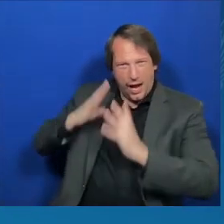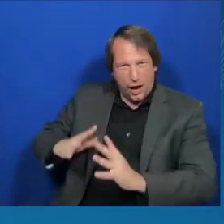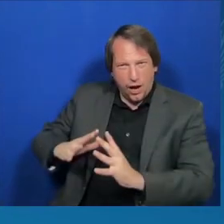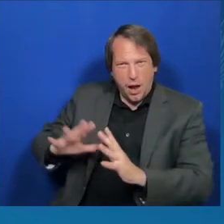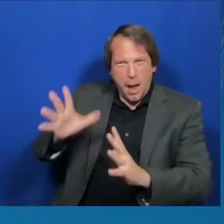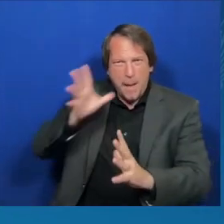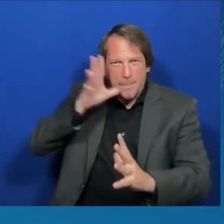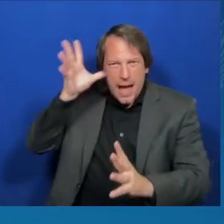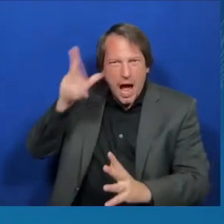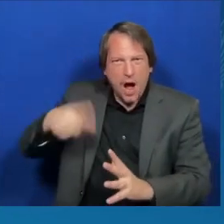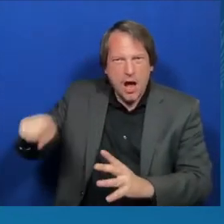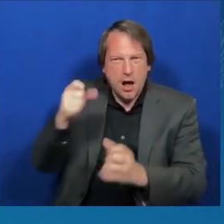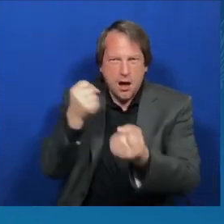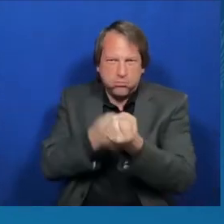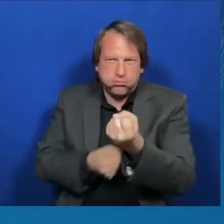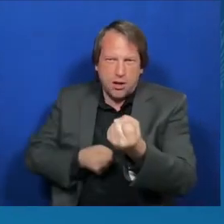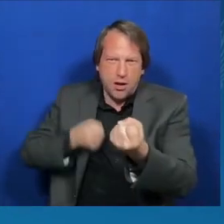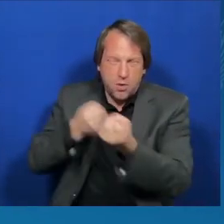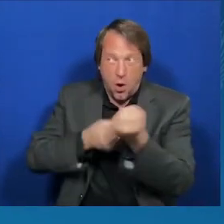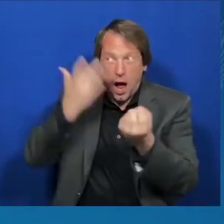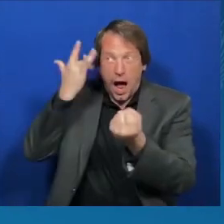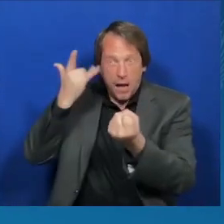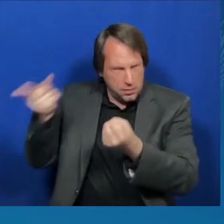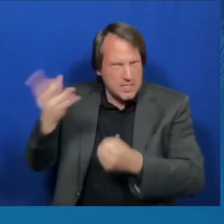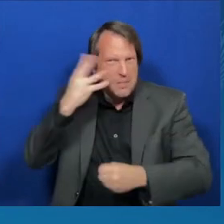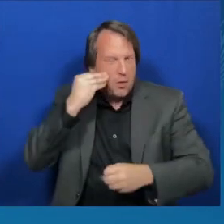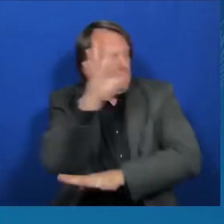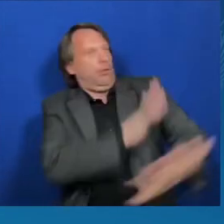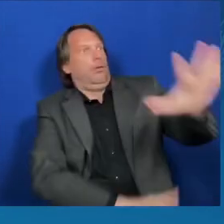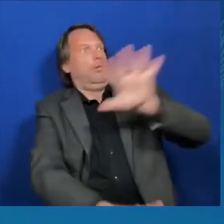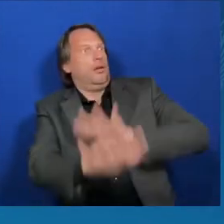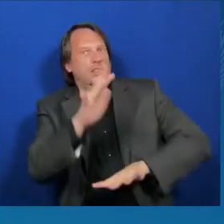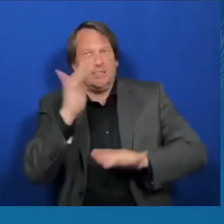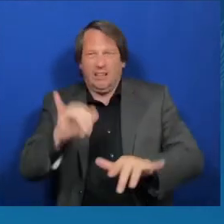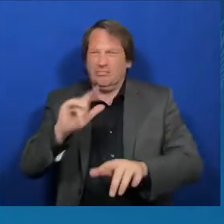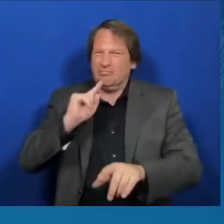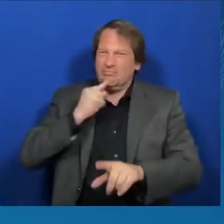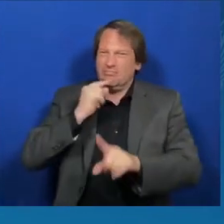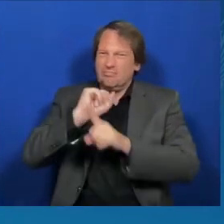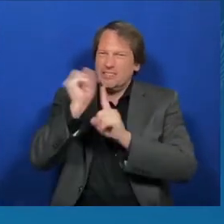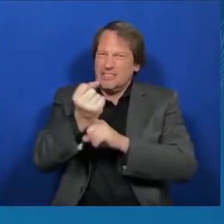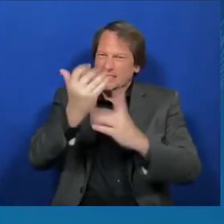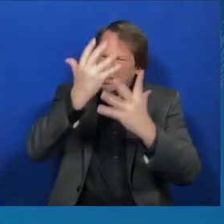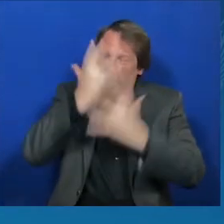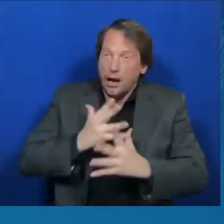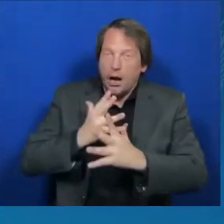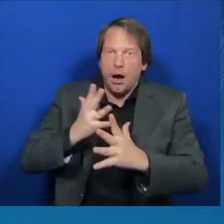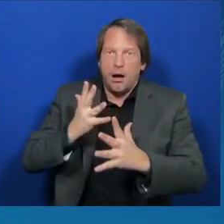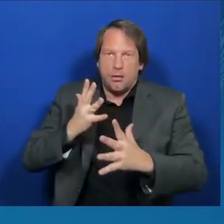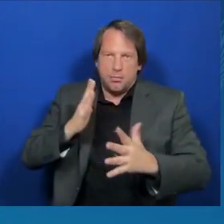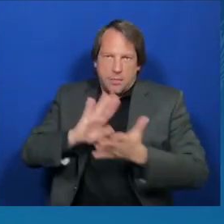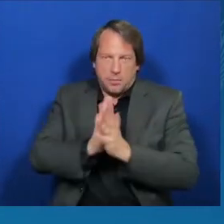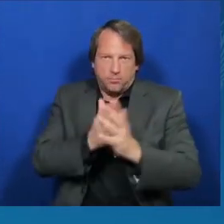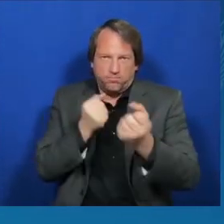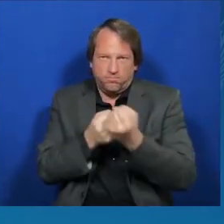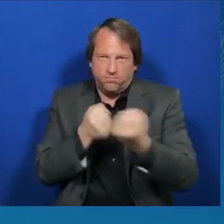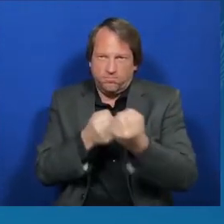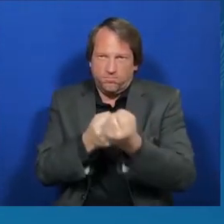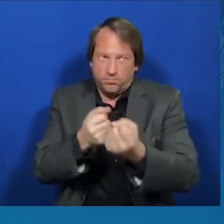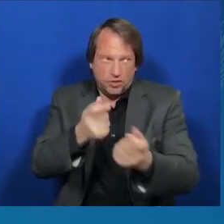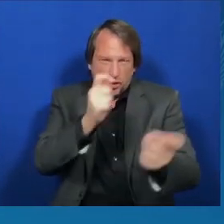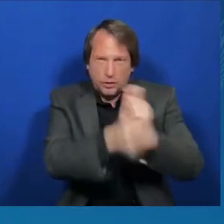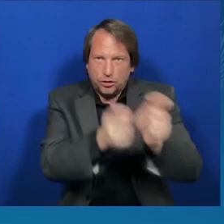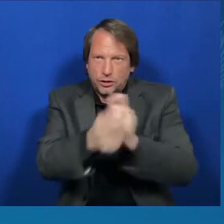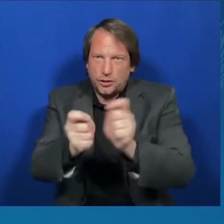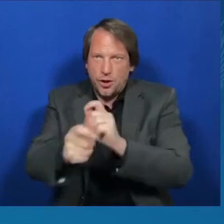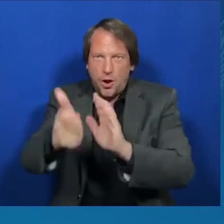laws in this state, including on that issue, to the betterment of everyone. Of